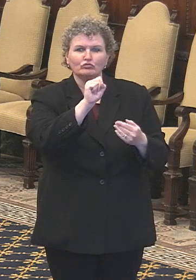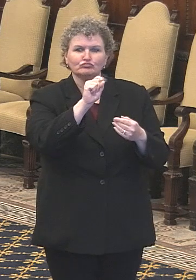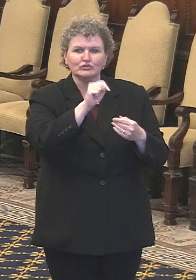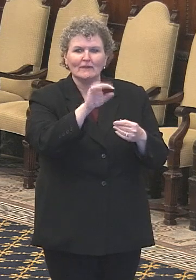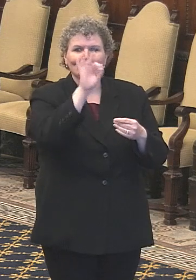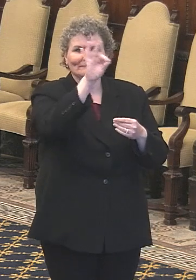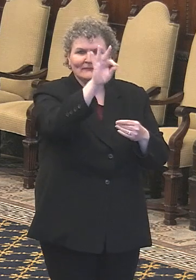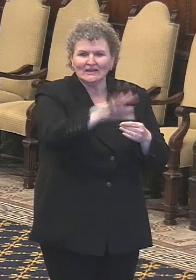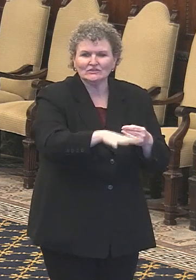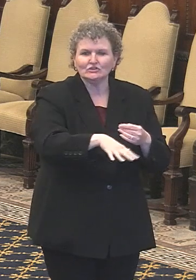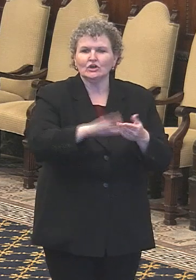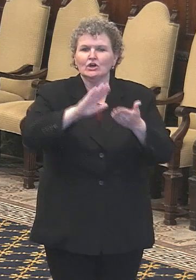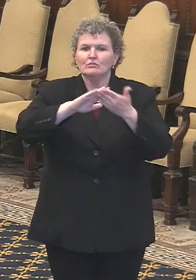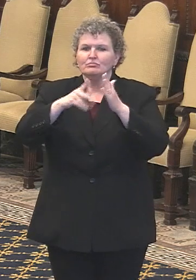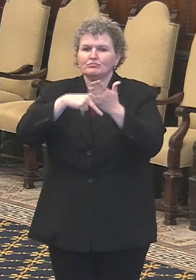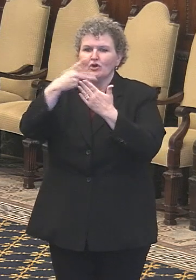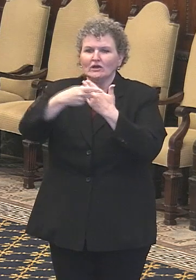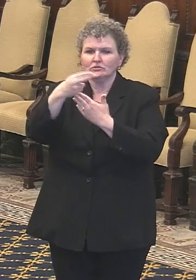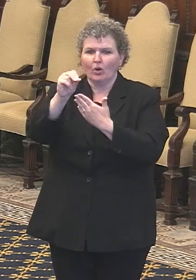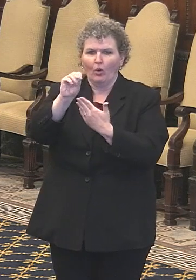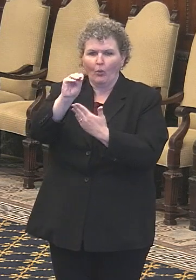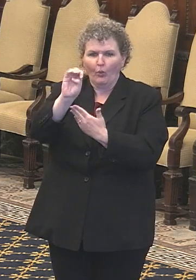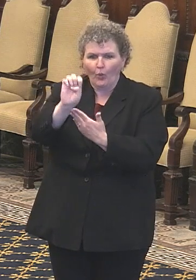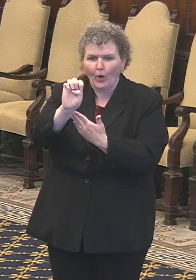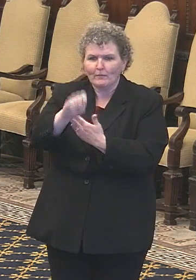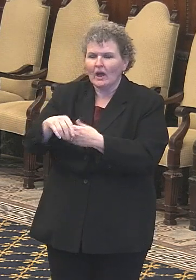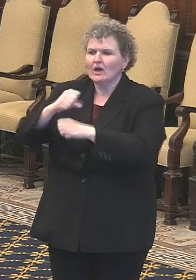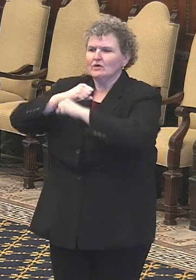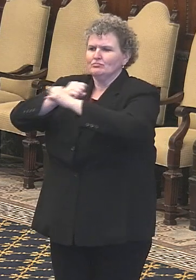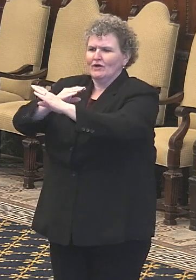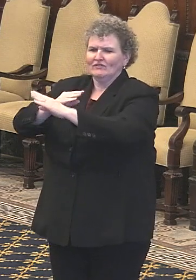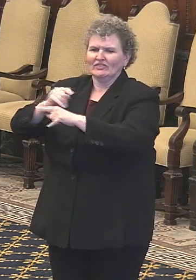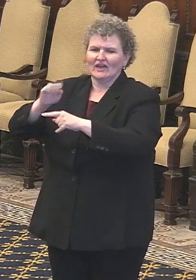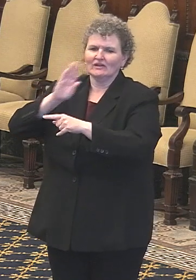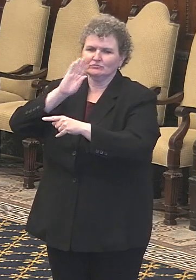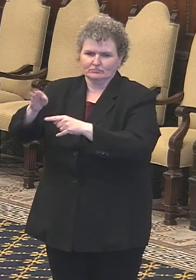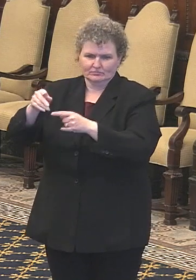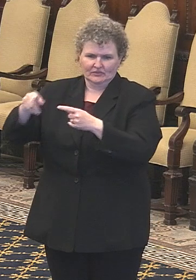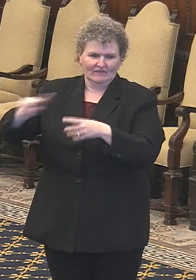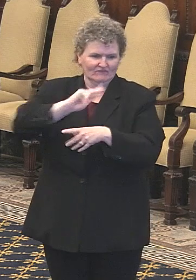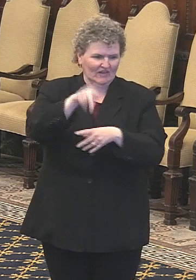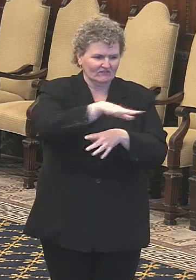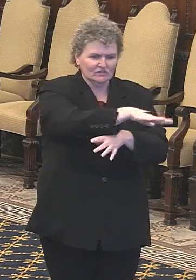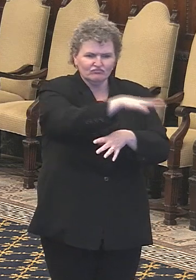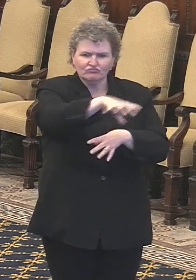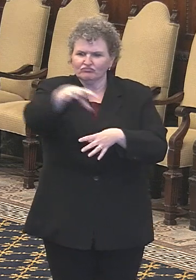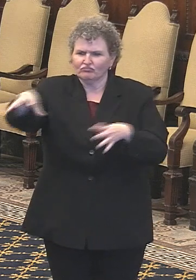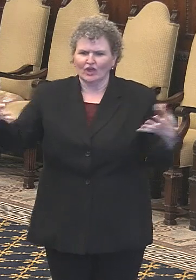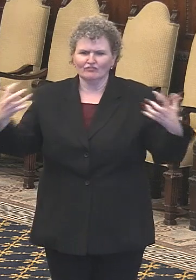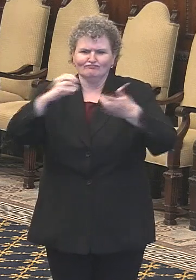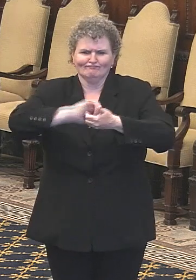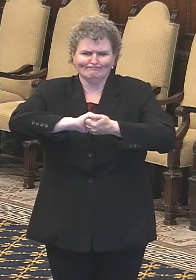Philadelphia. These organizations are working closely to provide meal services to continue while maintaining